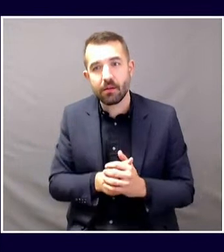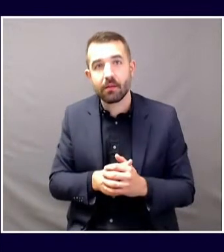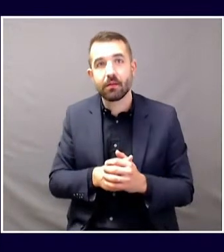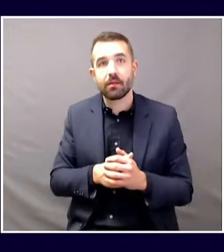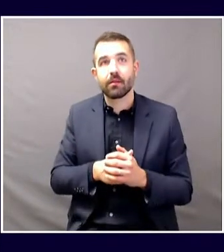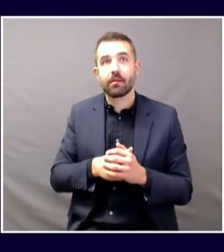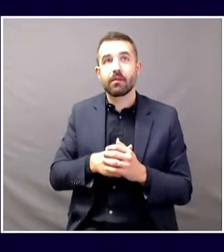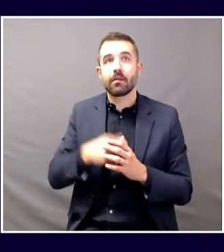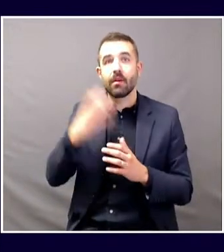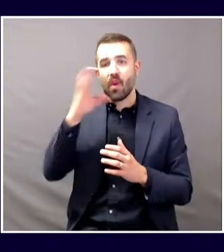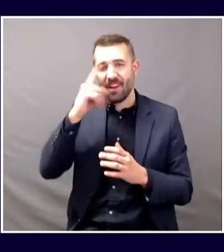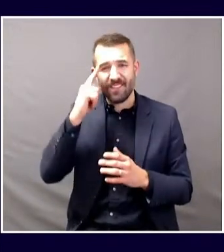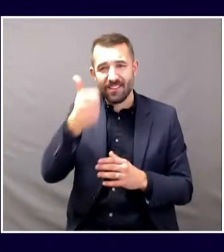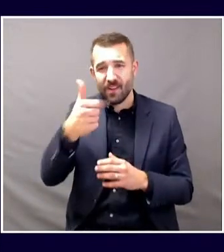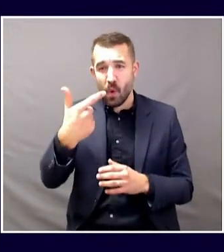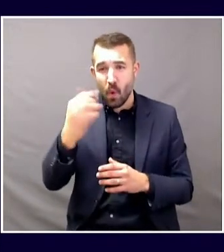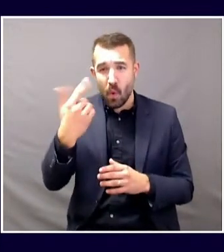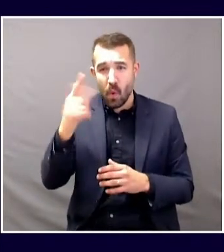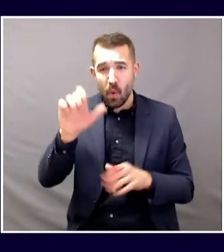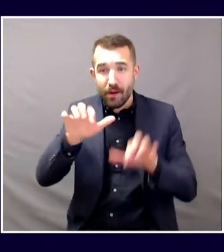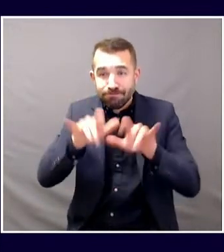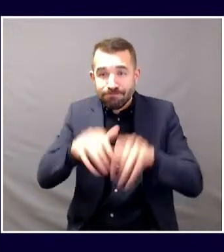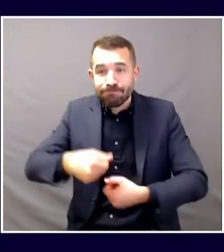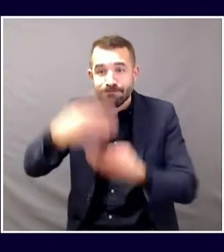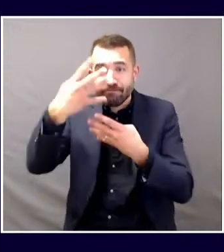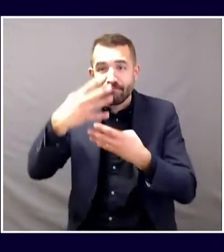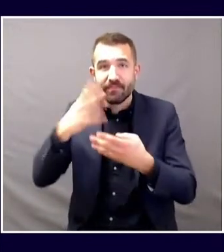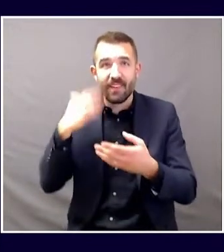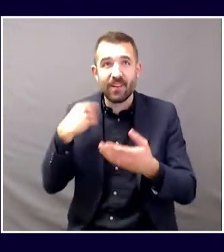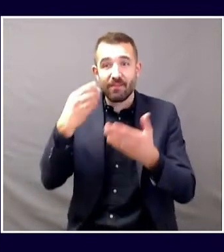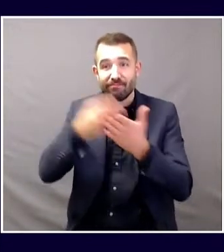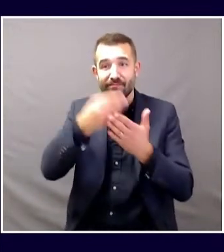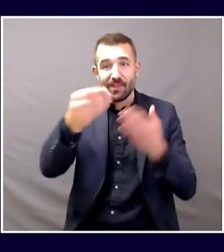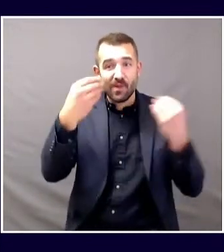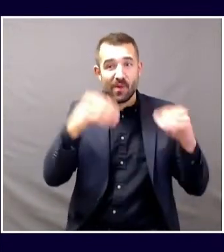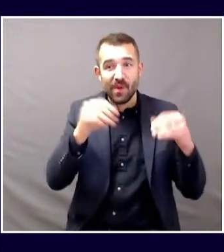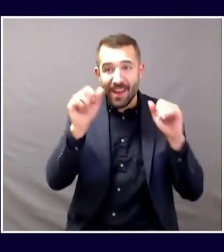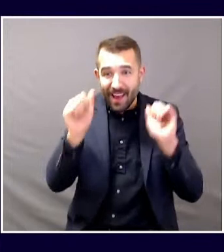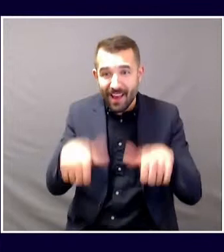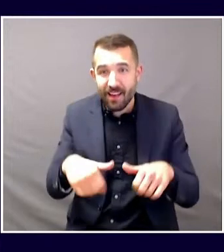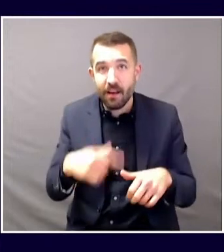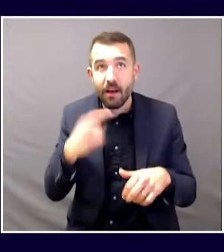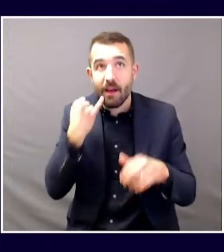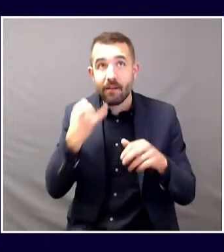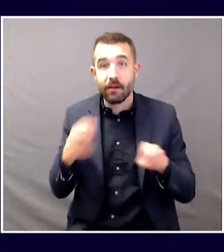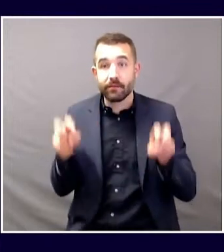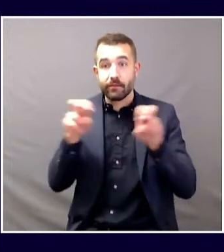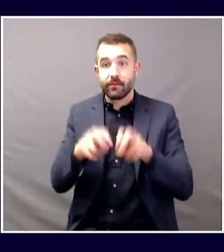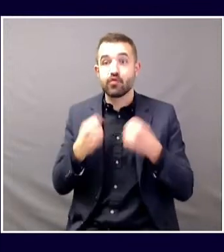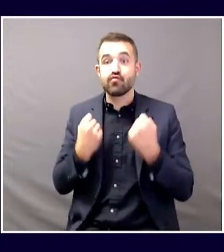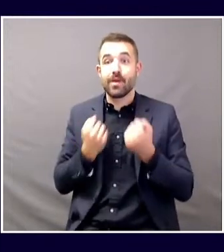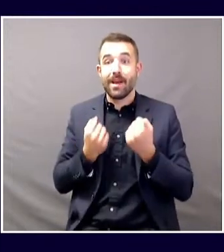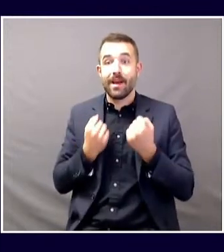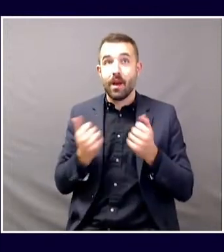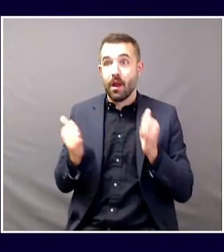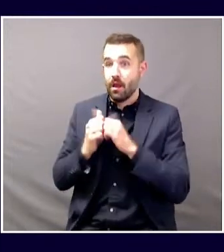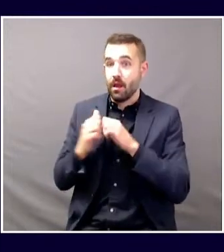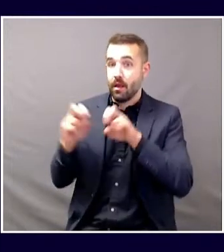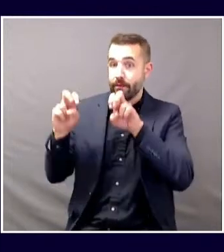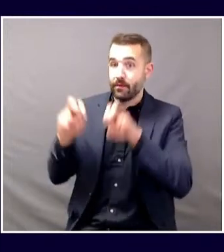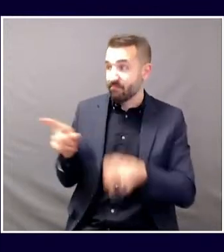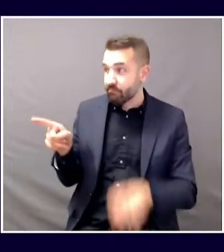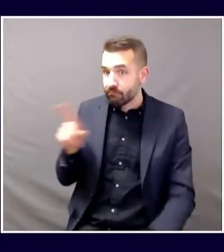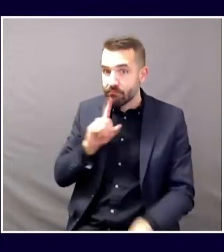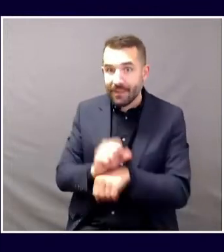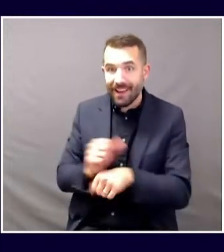here knows. And what I would recommend for somebody who's been in the car or in a household with someone who later tested